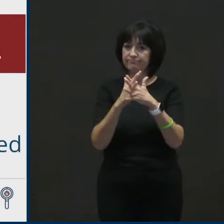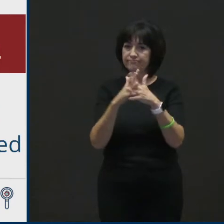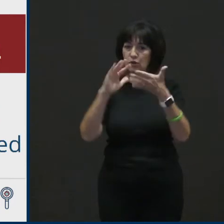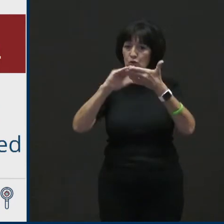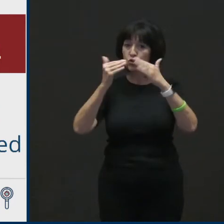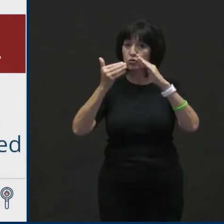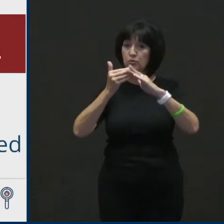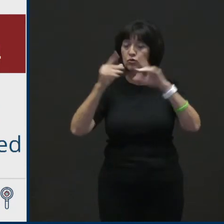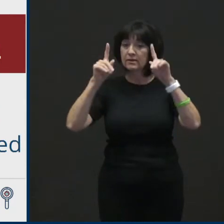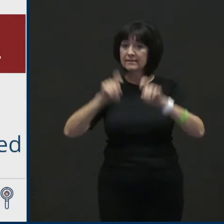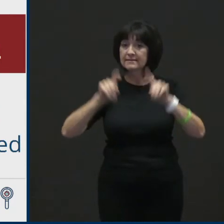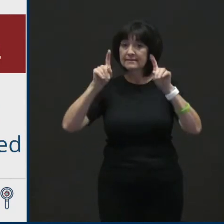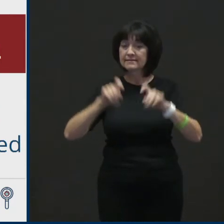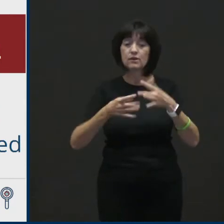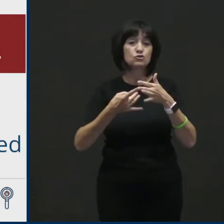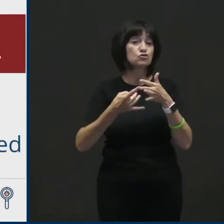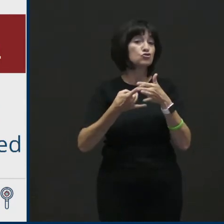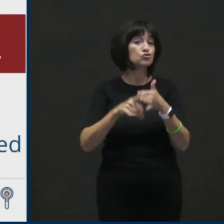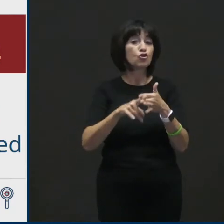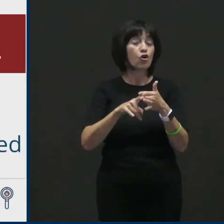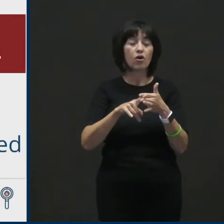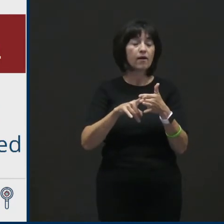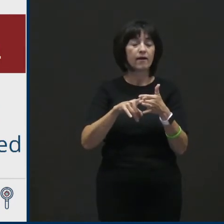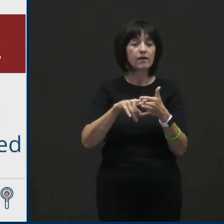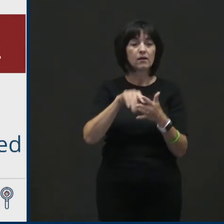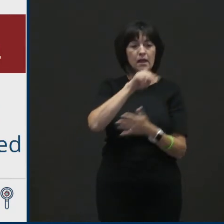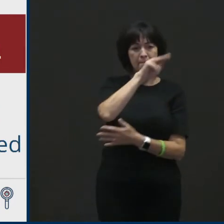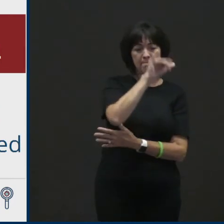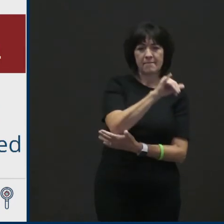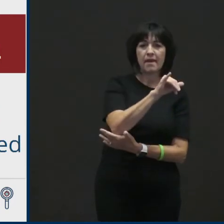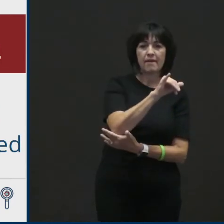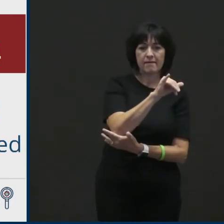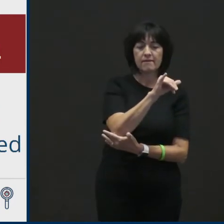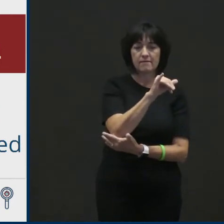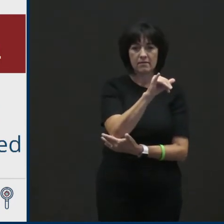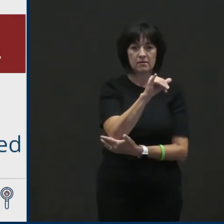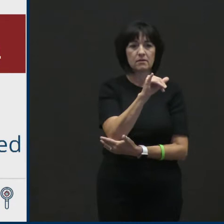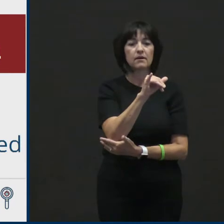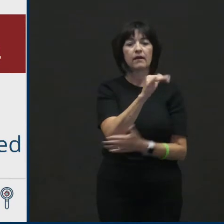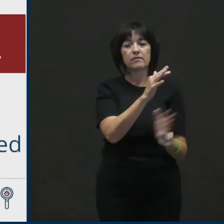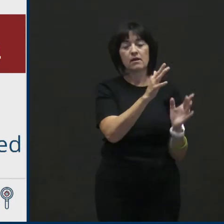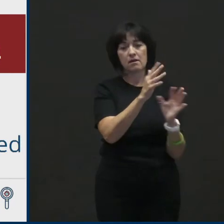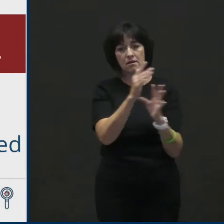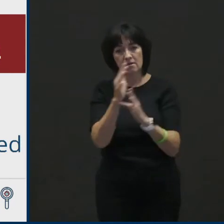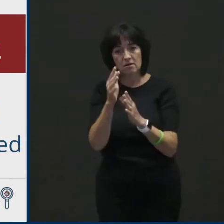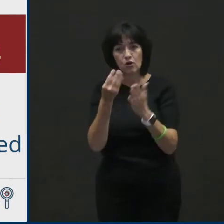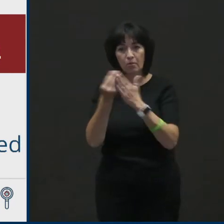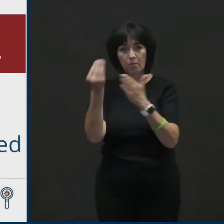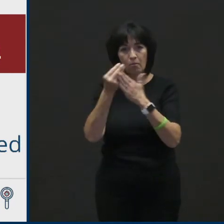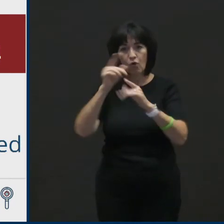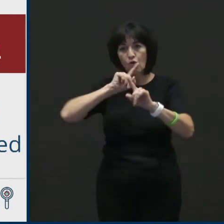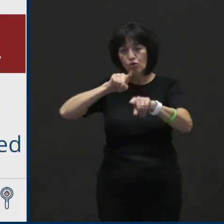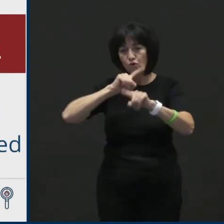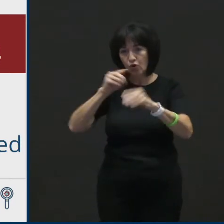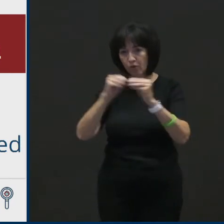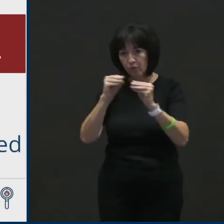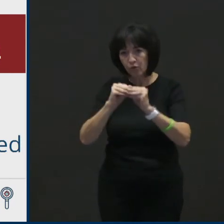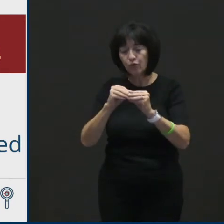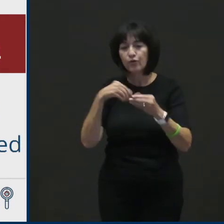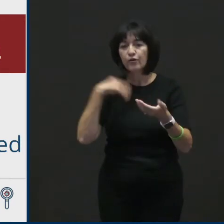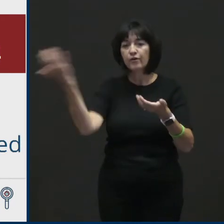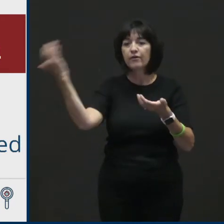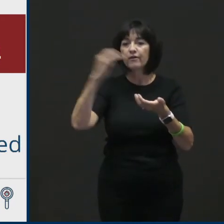May when tests became more available, and then we procured some, started working with the National Guard in Newcastle County.